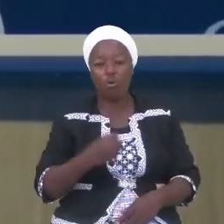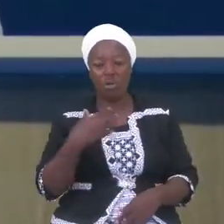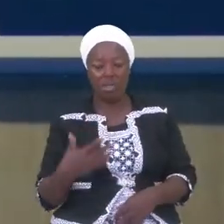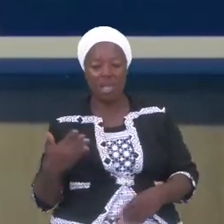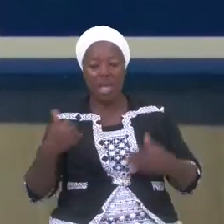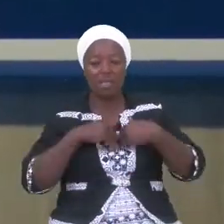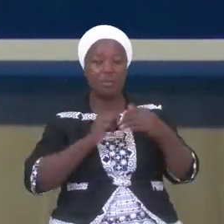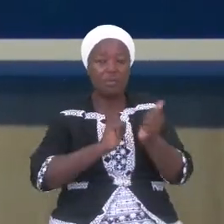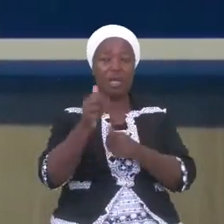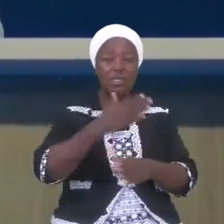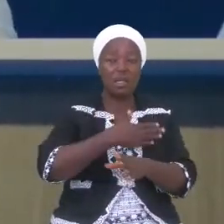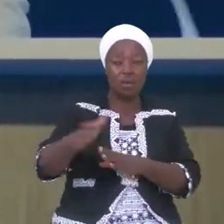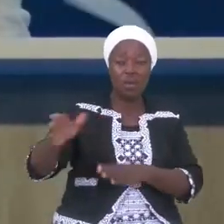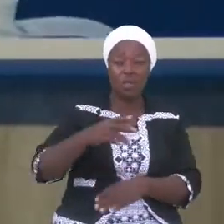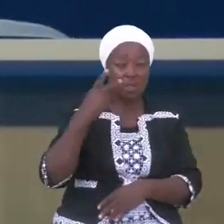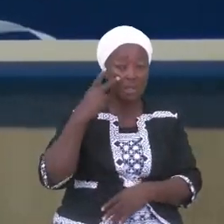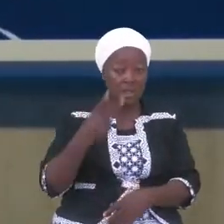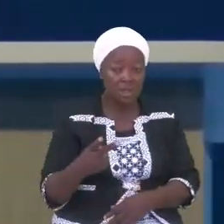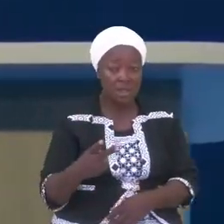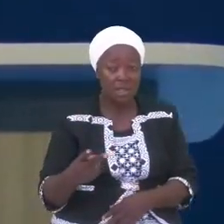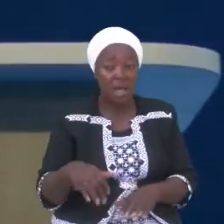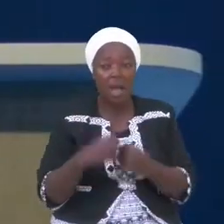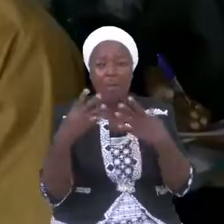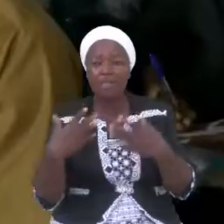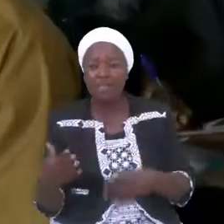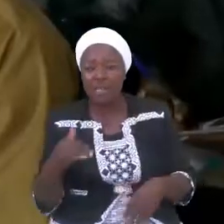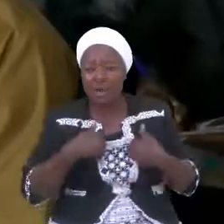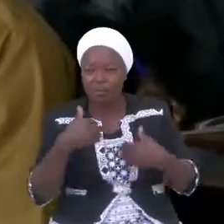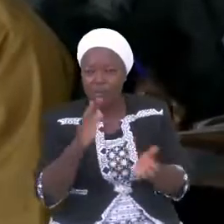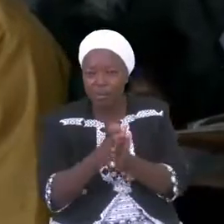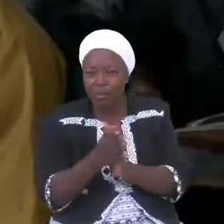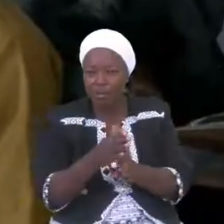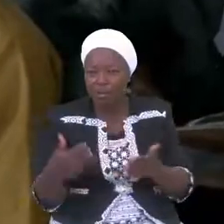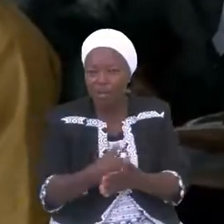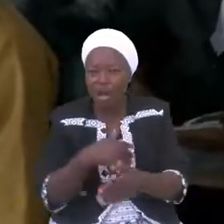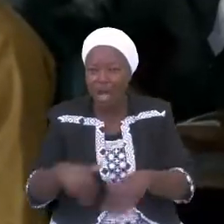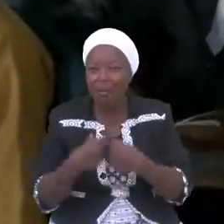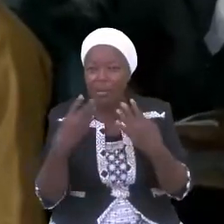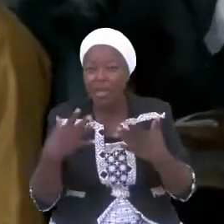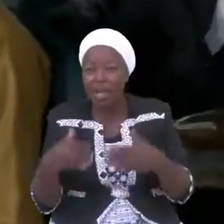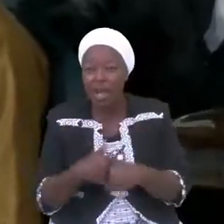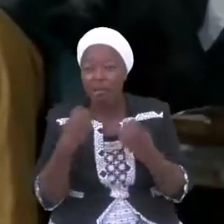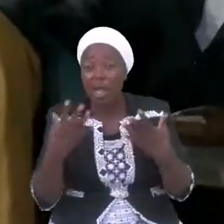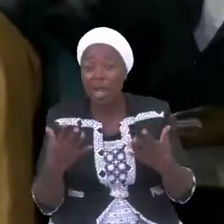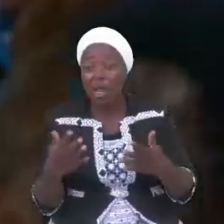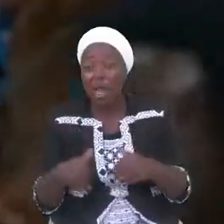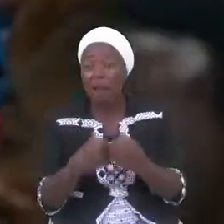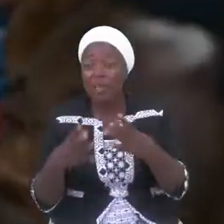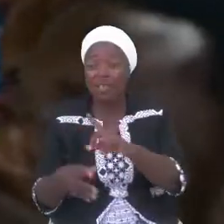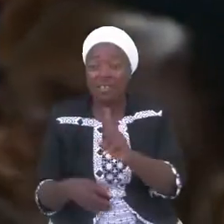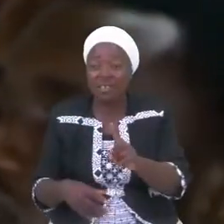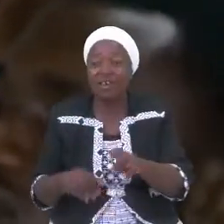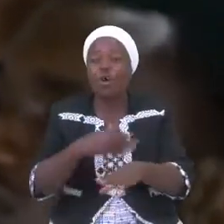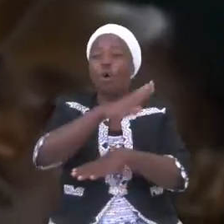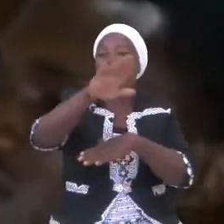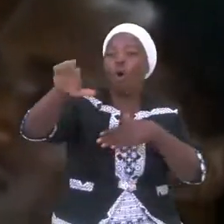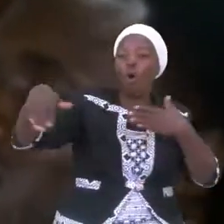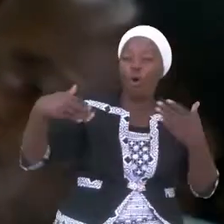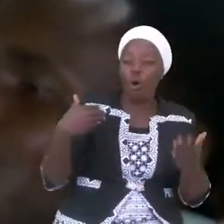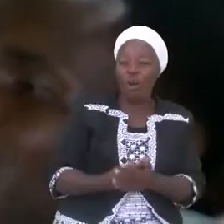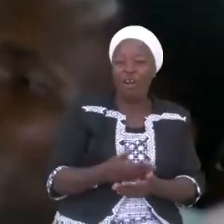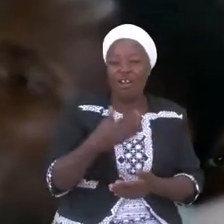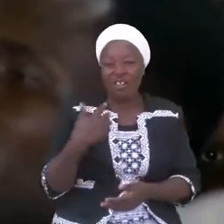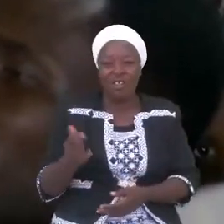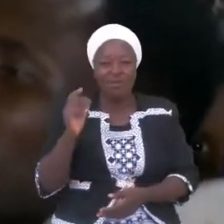are passed away. Behold, how many things have become new? Tell me. All things will become